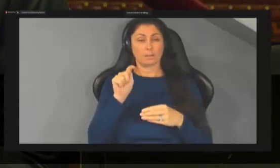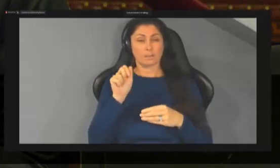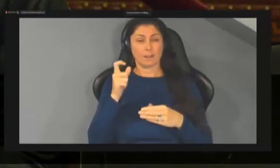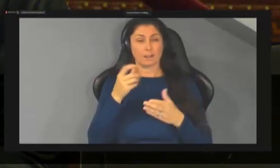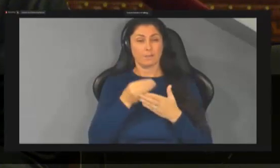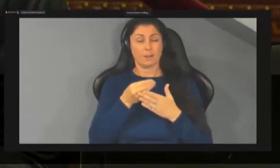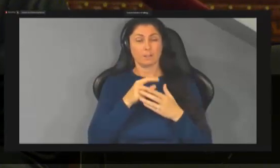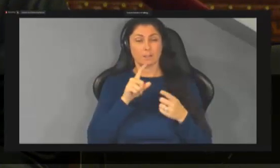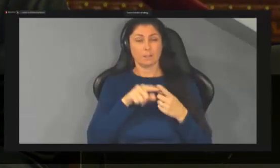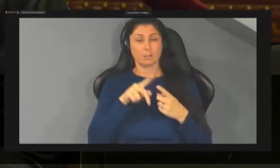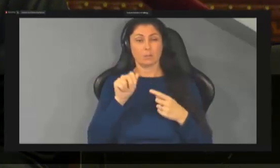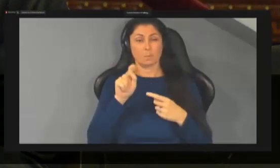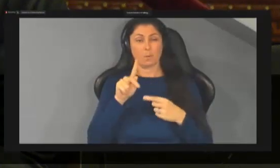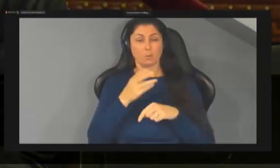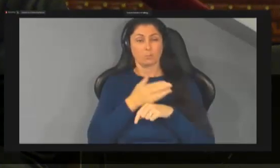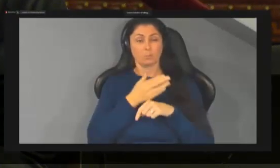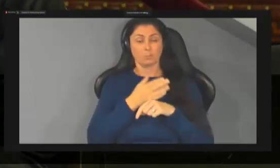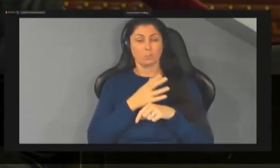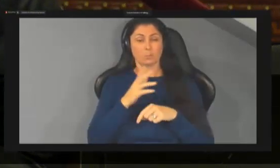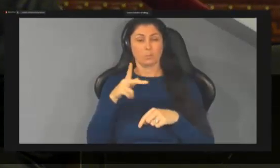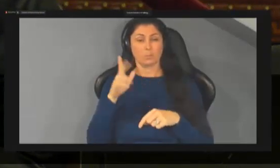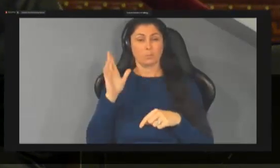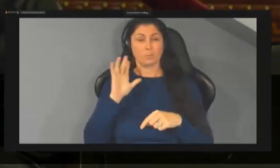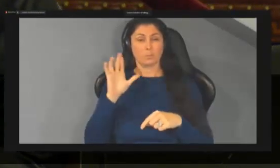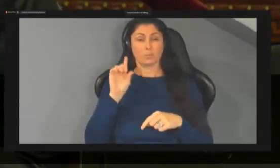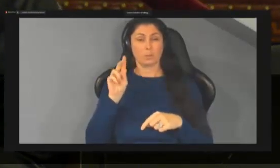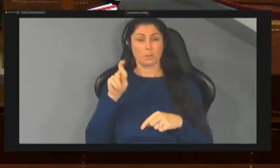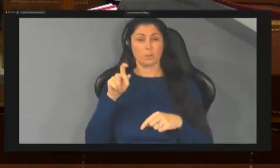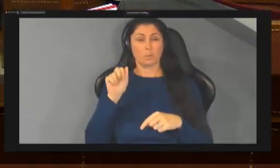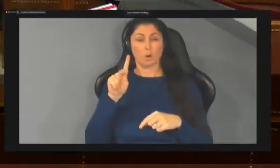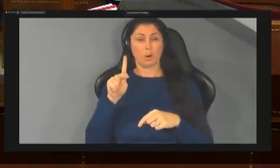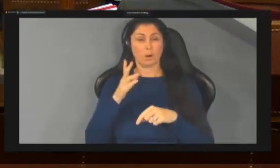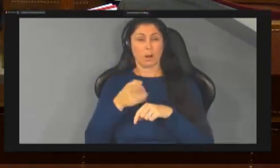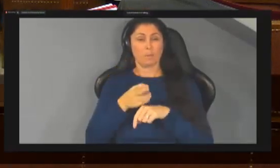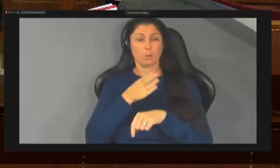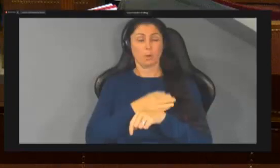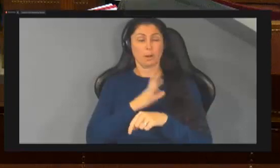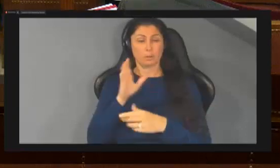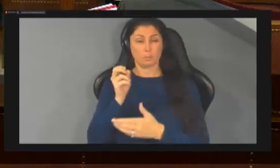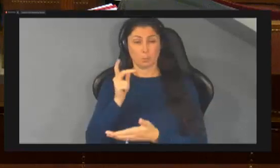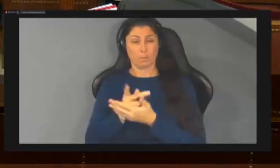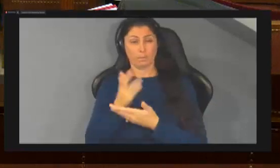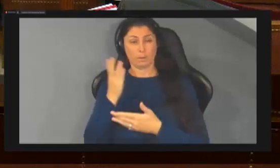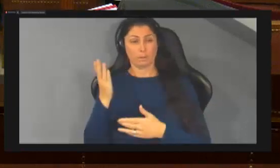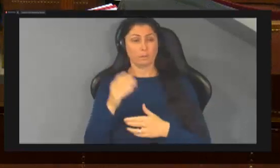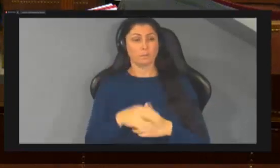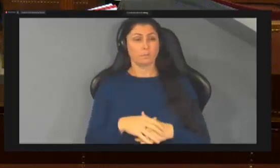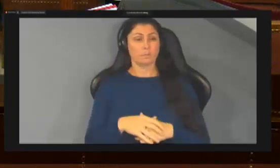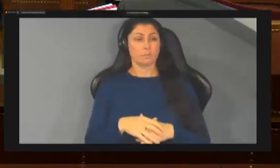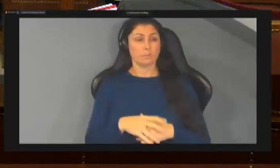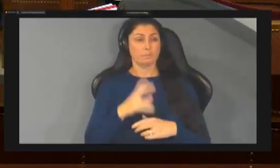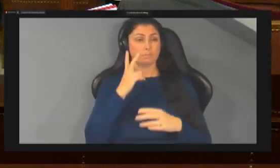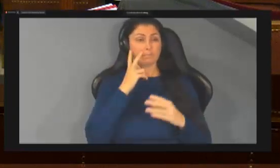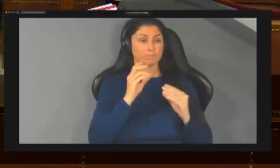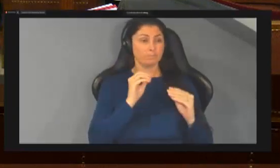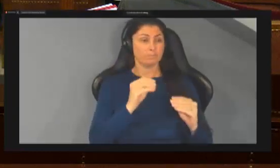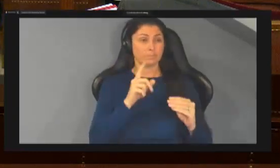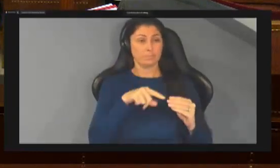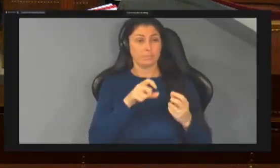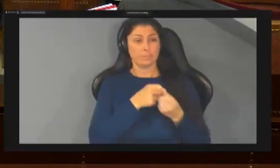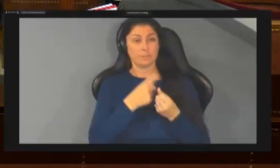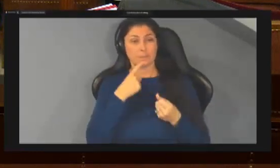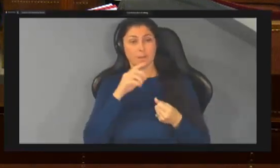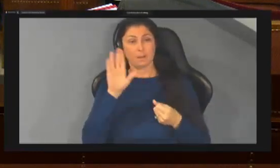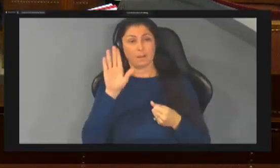park reconstruction for Marmaduke Park upgrades. Motion to approve. Second. Any discussion? Seeing none, all those in favor say aye.